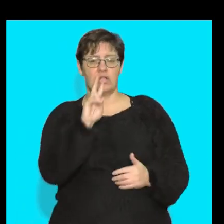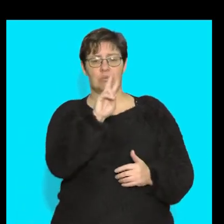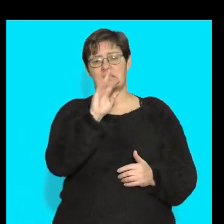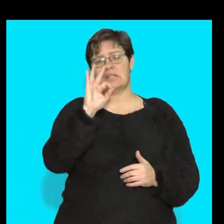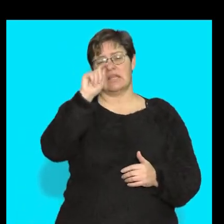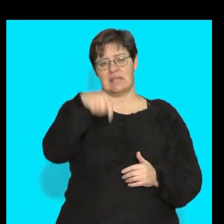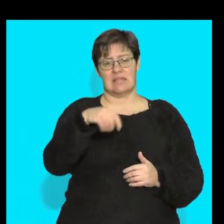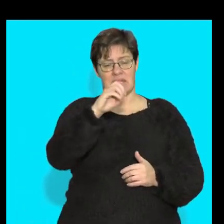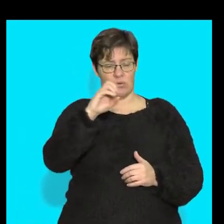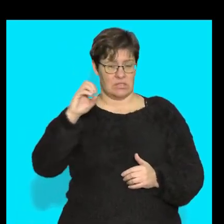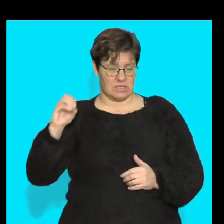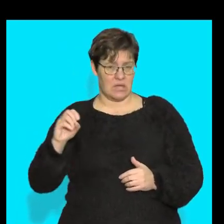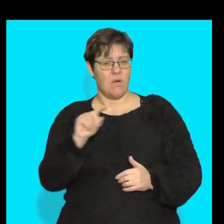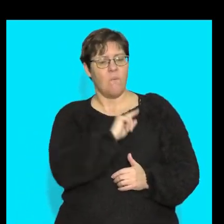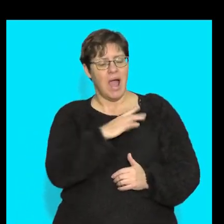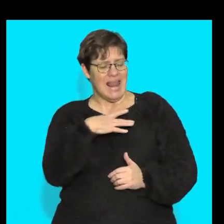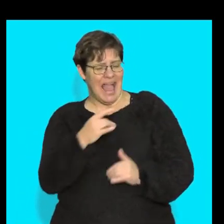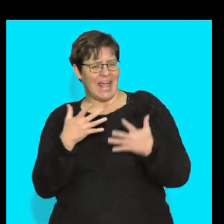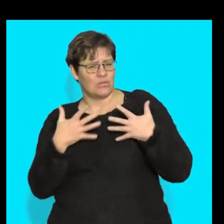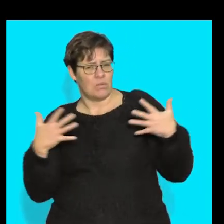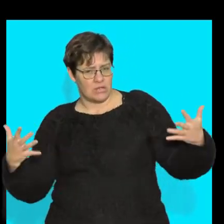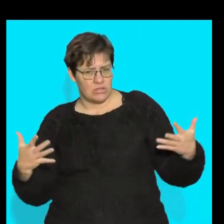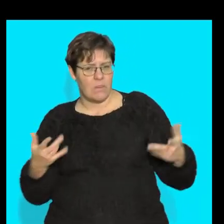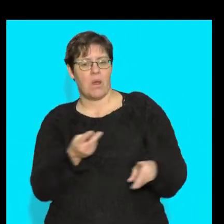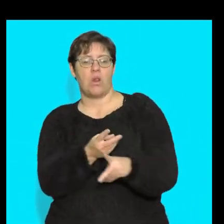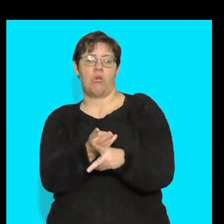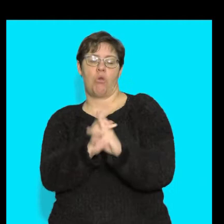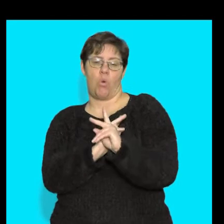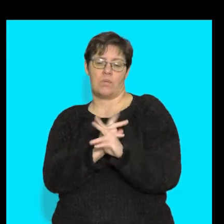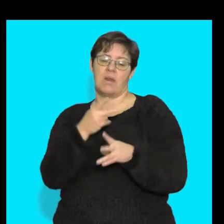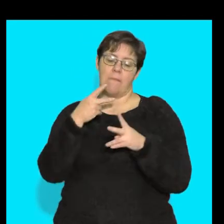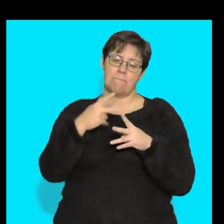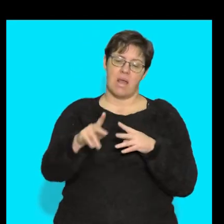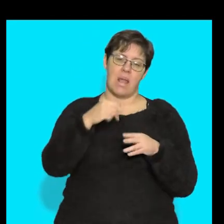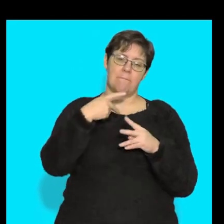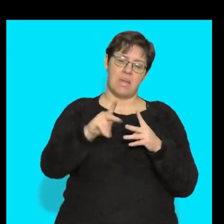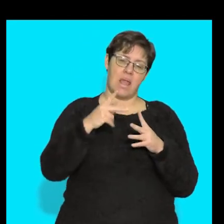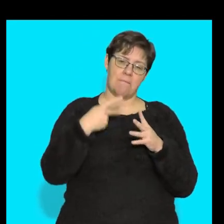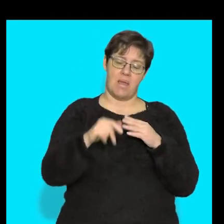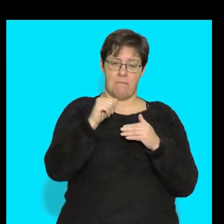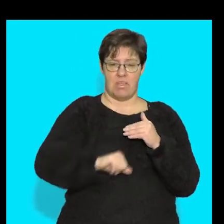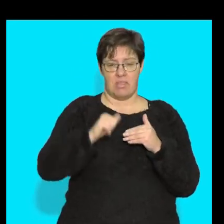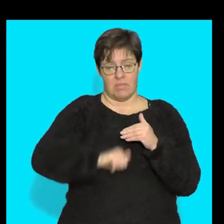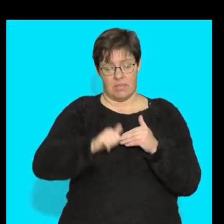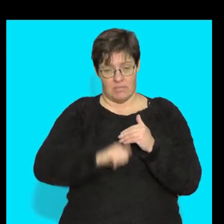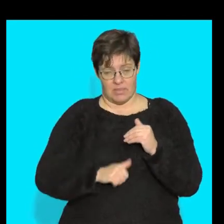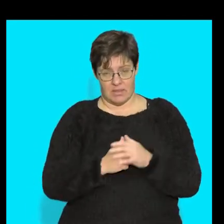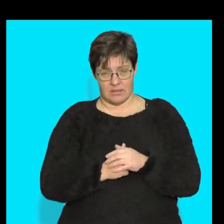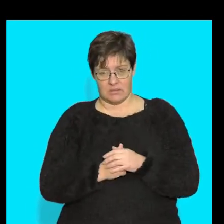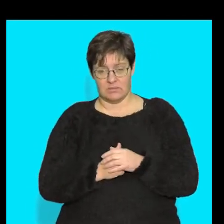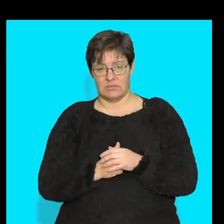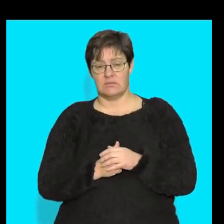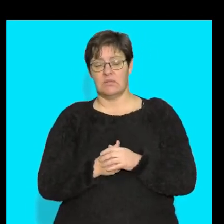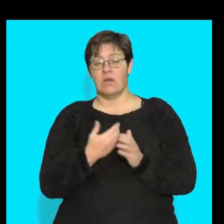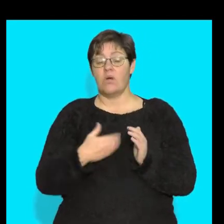costs 23,000, but because we like it so much, we end up taking it on a month-to-month installment. And